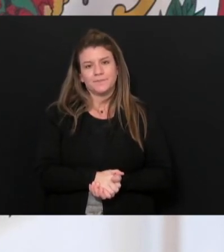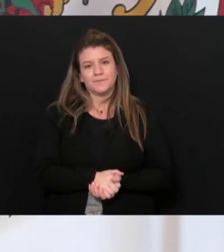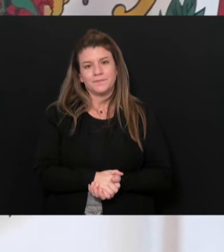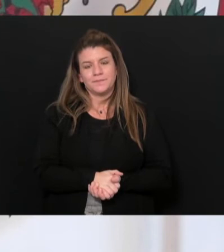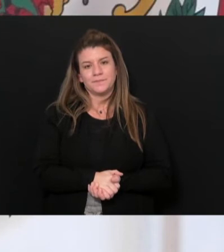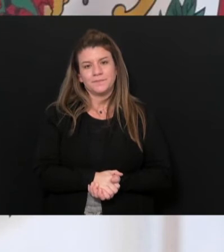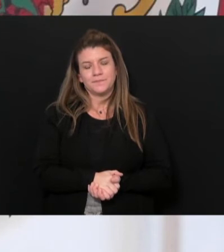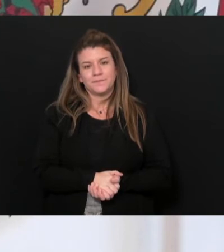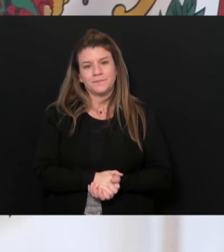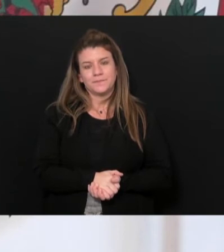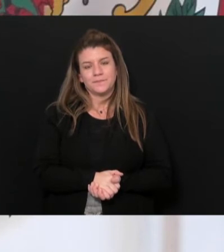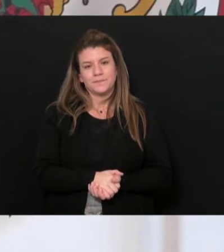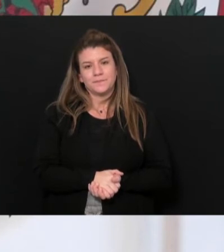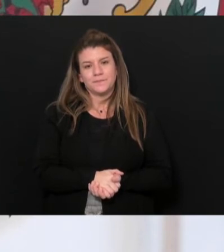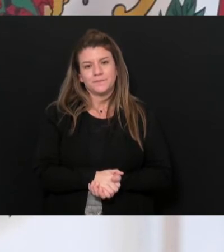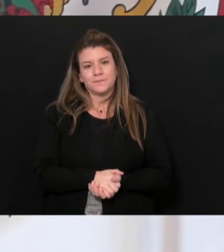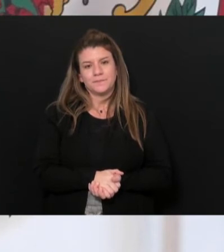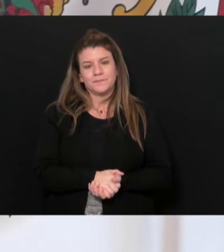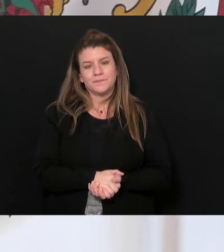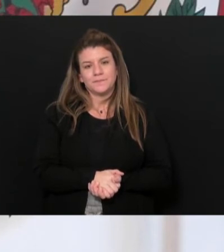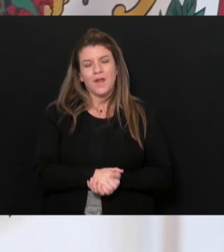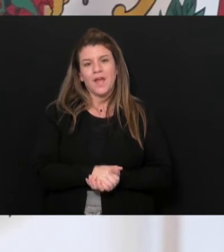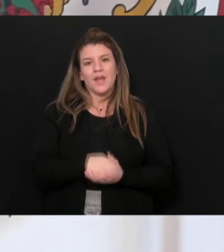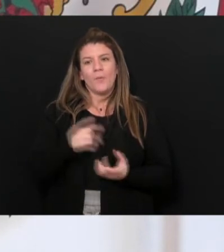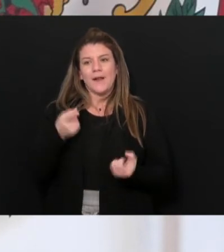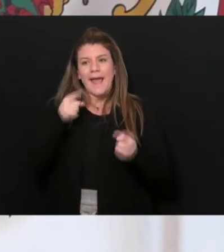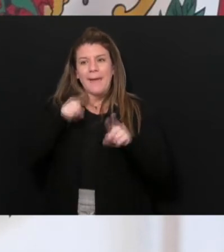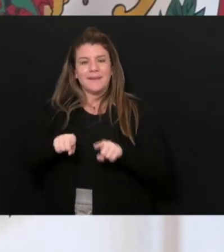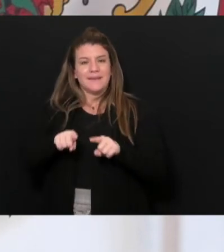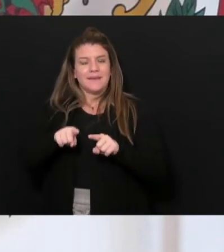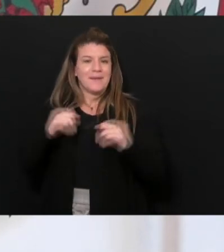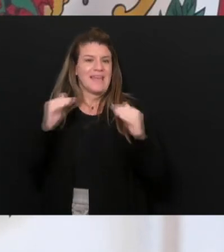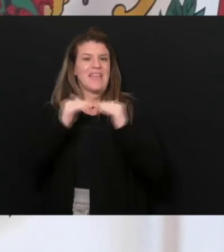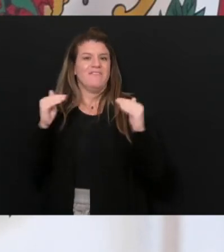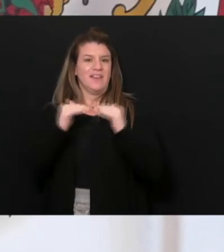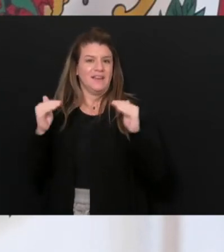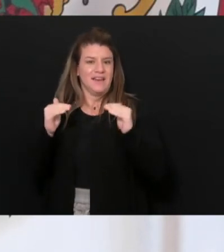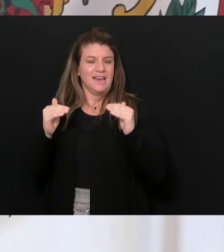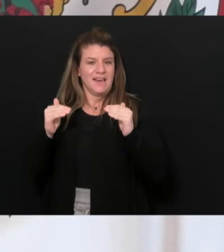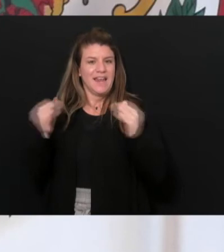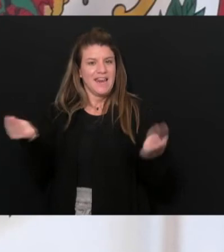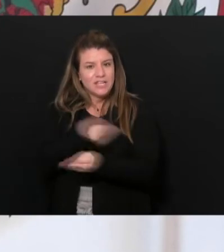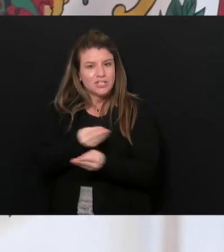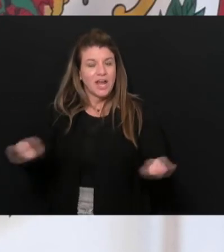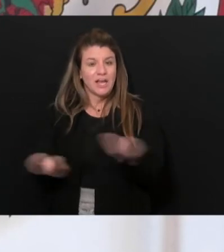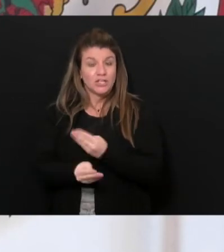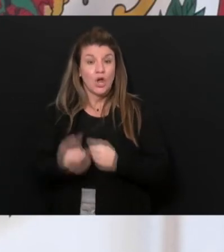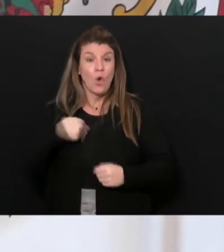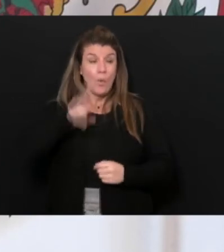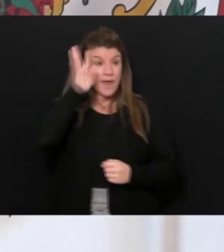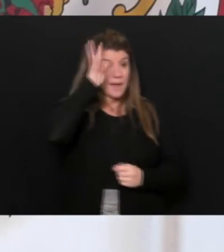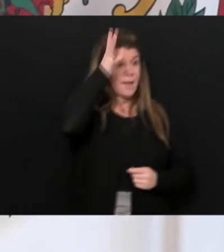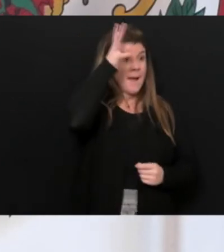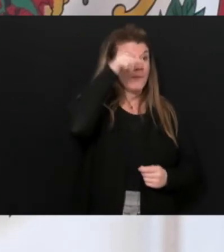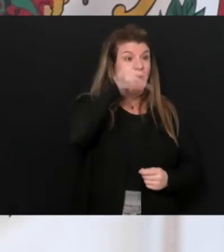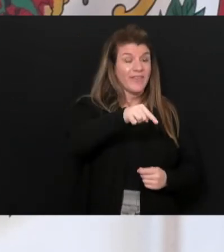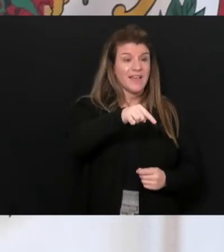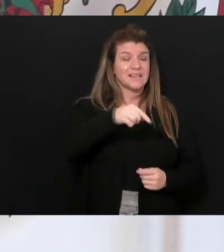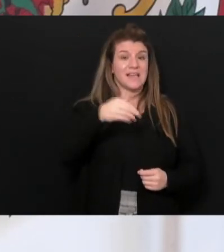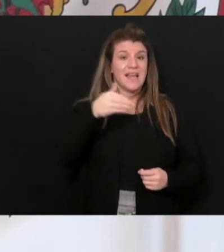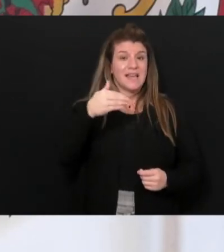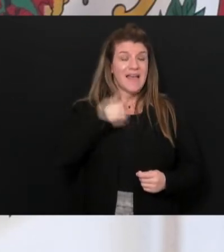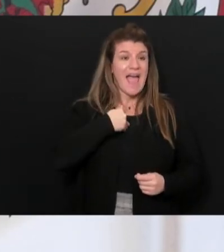that we come up with great ideas, we do this, we protect here, we protect there and everything else, and then we need a pass. We don't